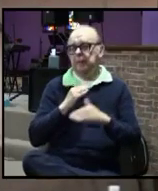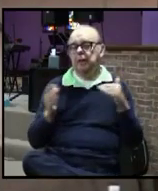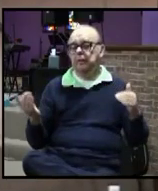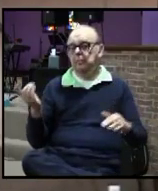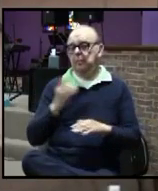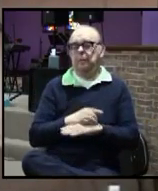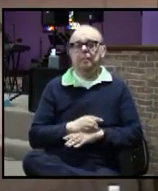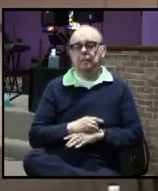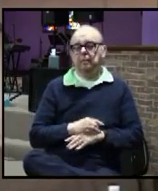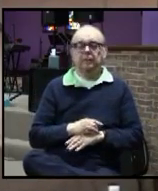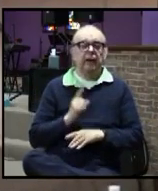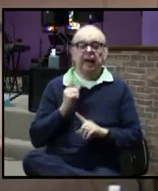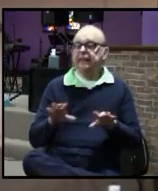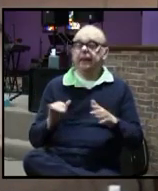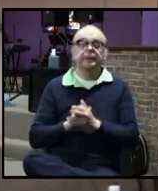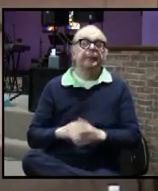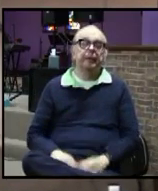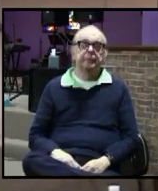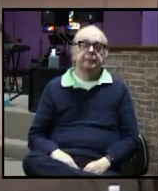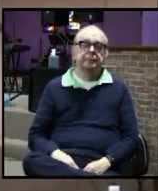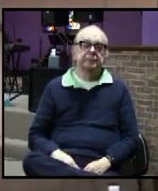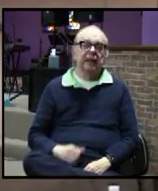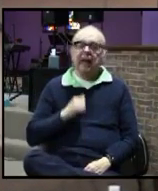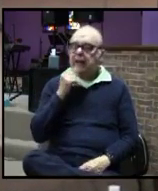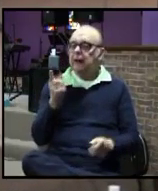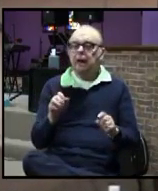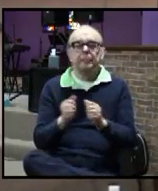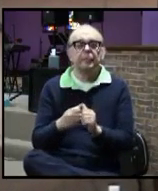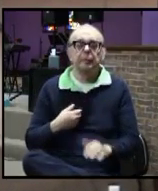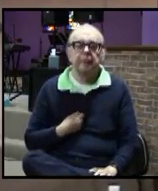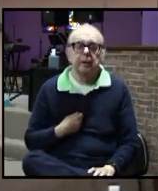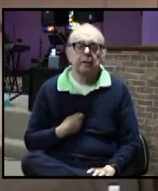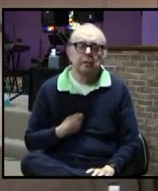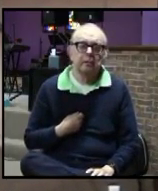heaven one day, can't do it. It's not going to happen.